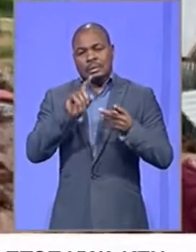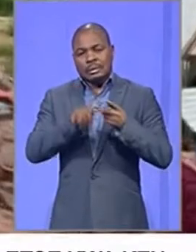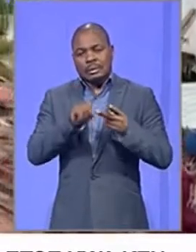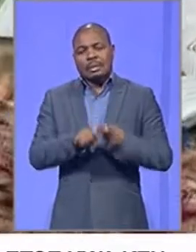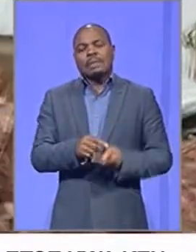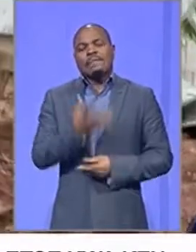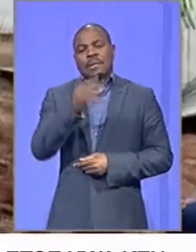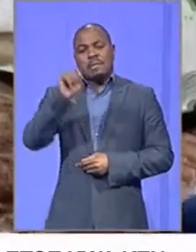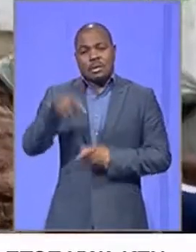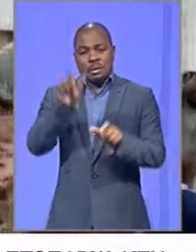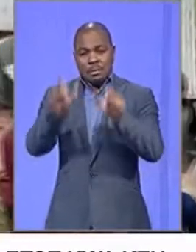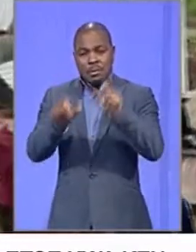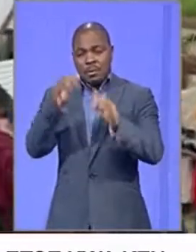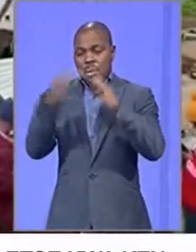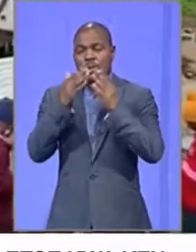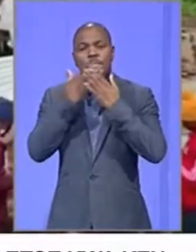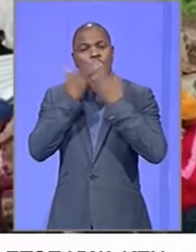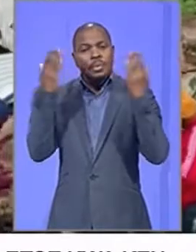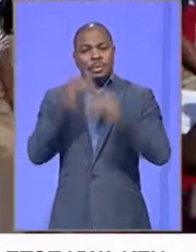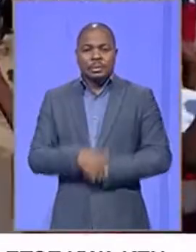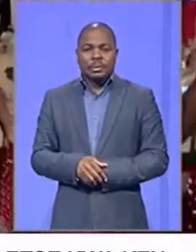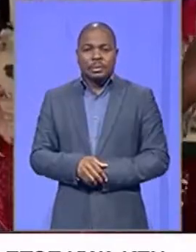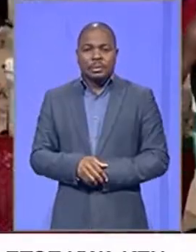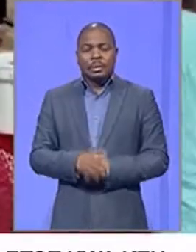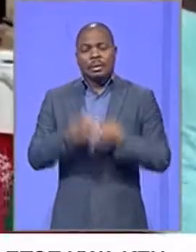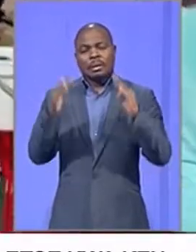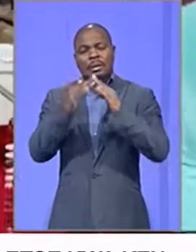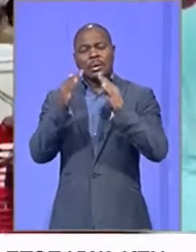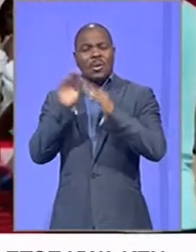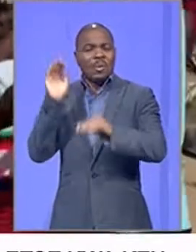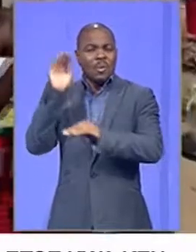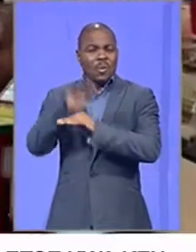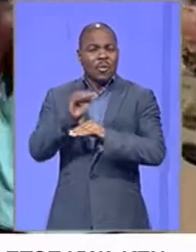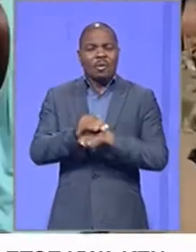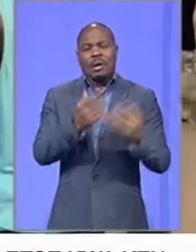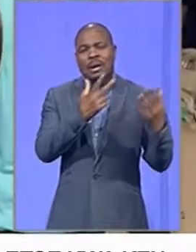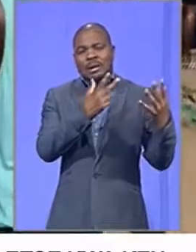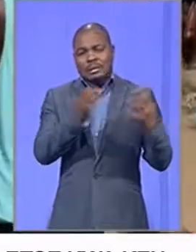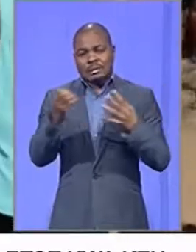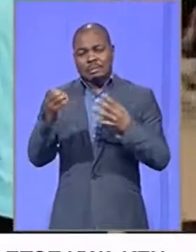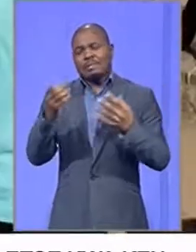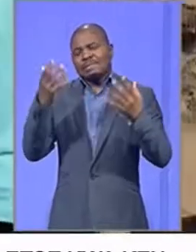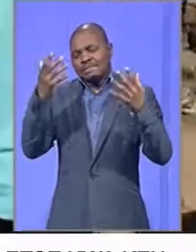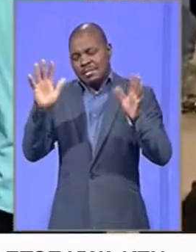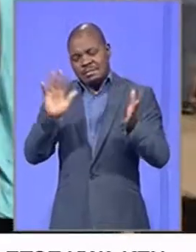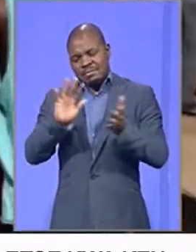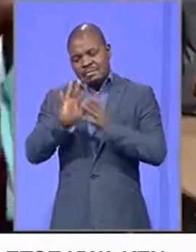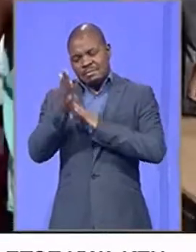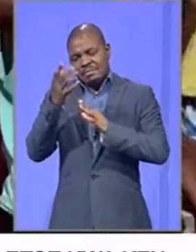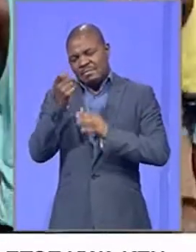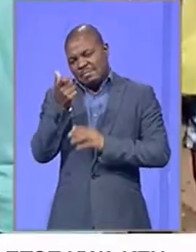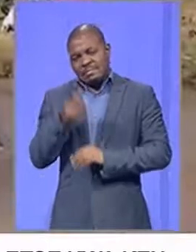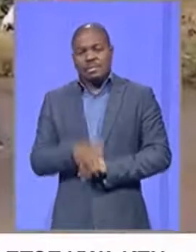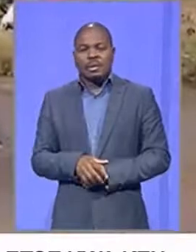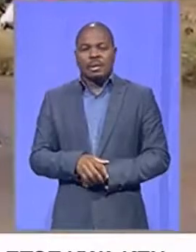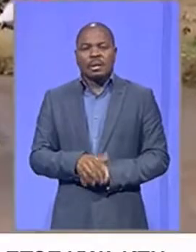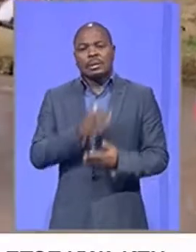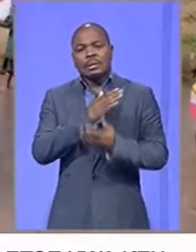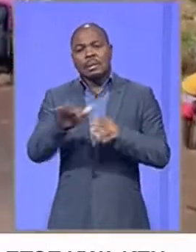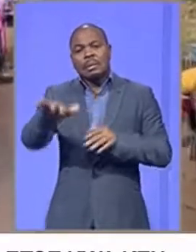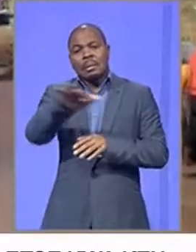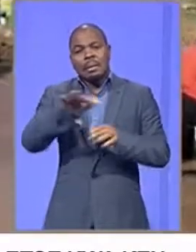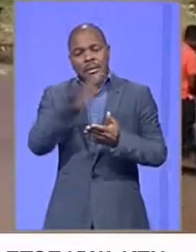5,000 ba setse ba sena magae, mme matlo a feta 8,000 a senyegile go le gonnye. Mo mafelong a le mantsi batho